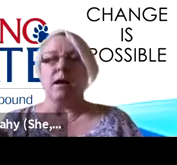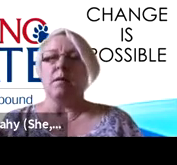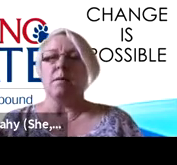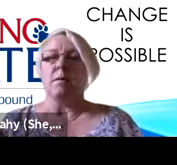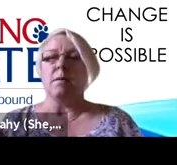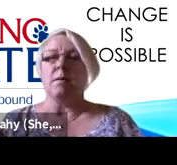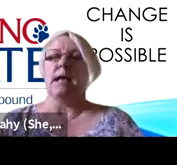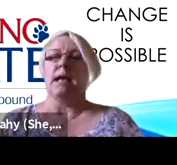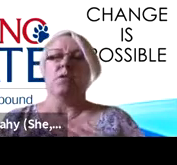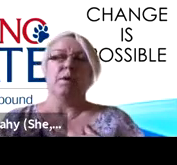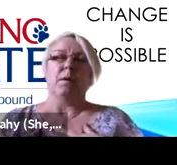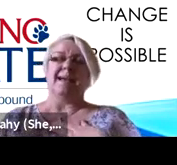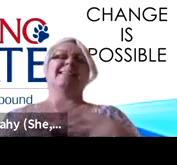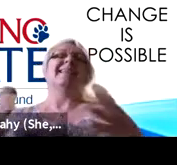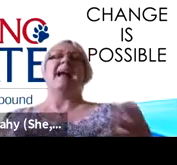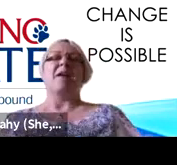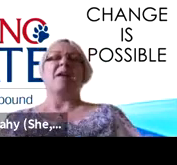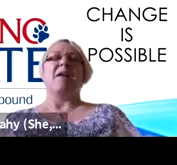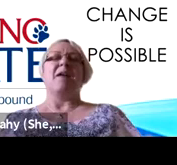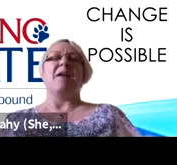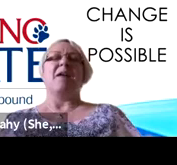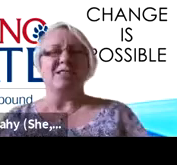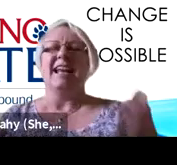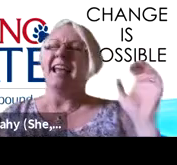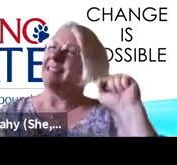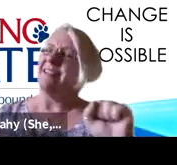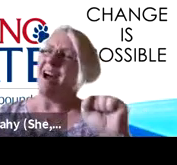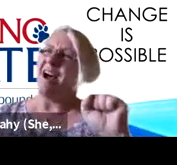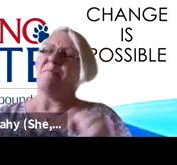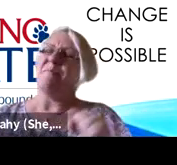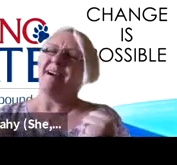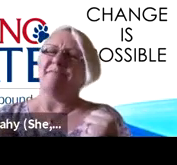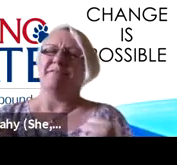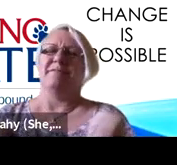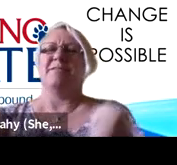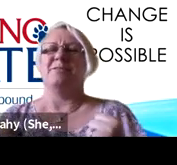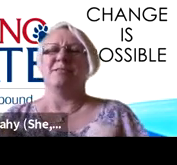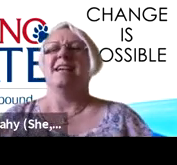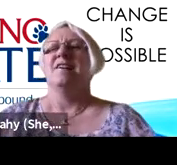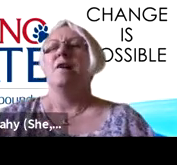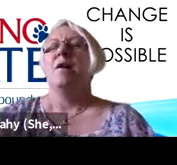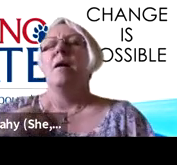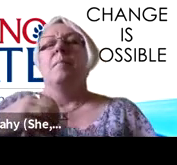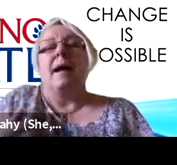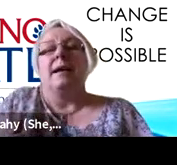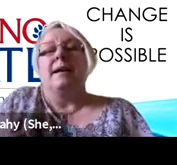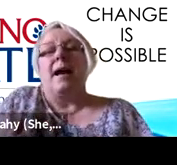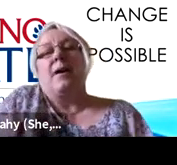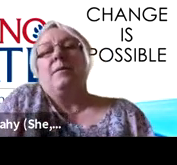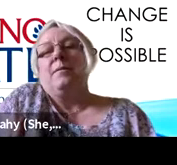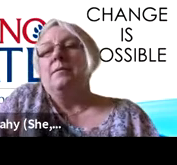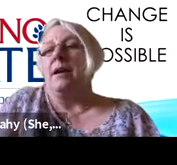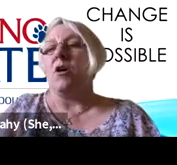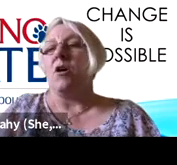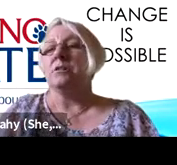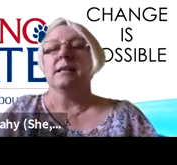it's not all about Fresno State, although we are blessed and happy to be at Fresno State. And as alum, I love Fresno State. But